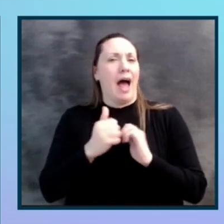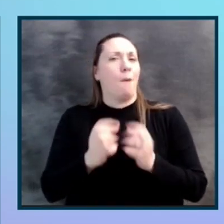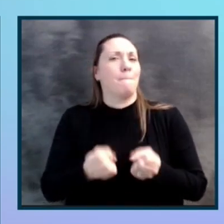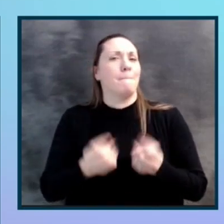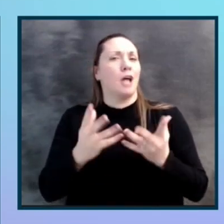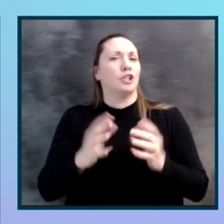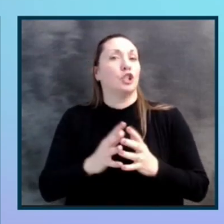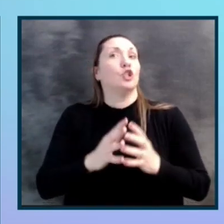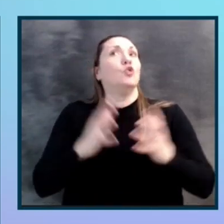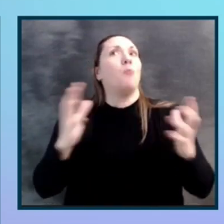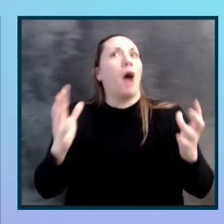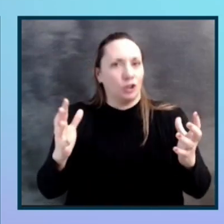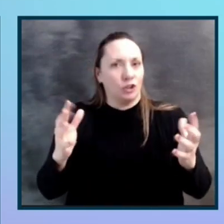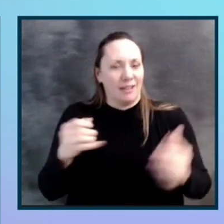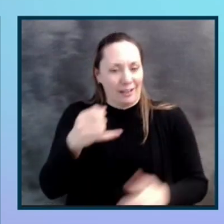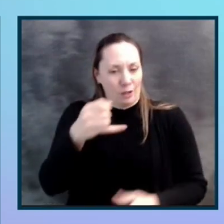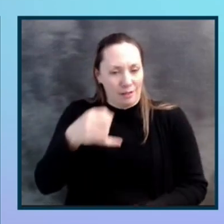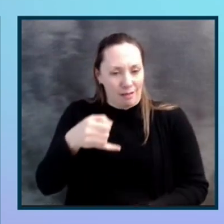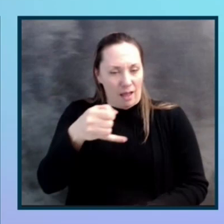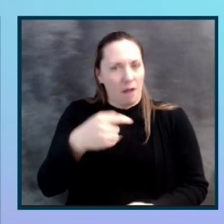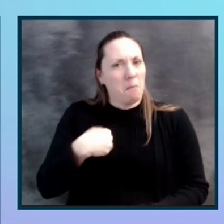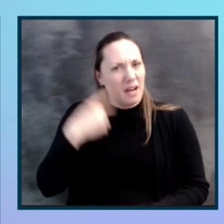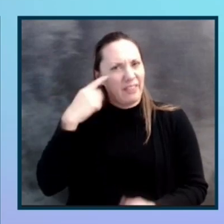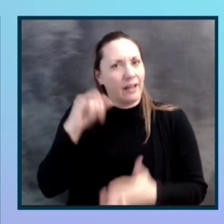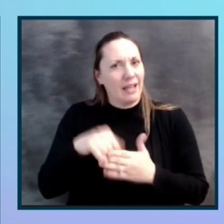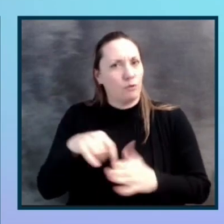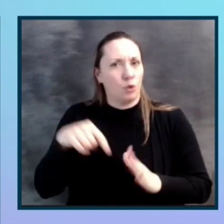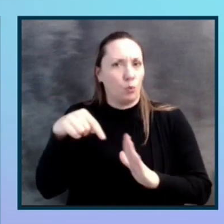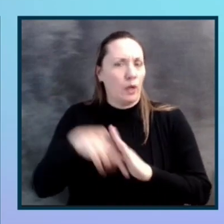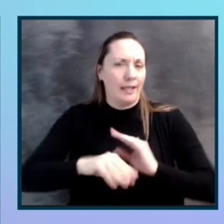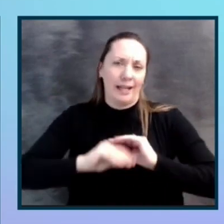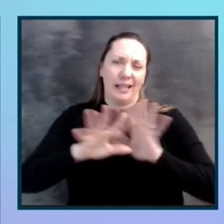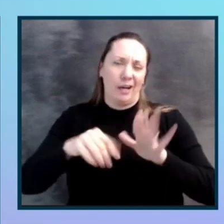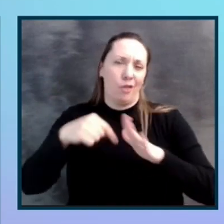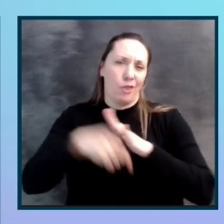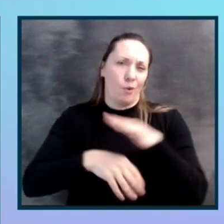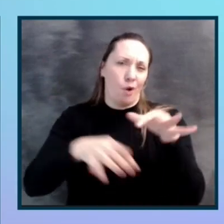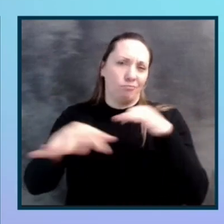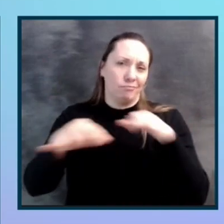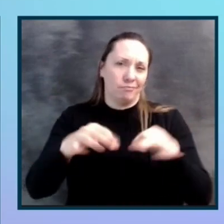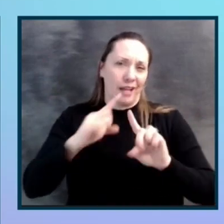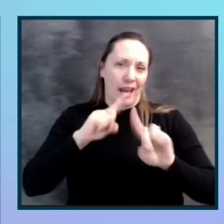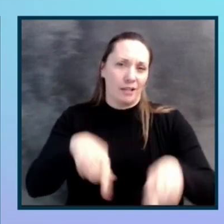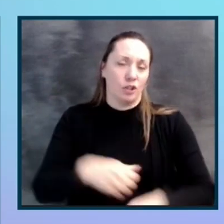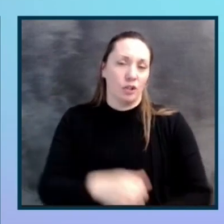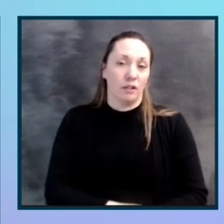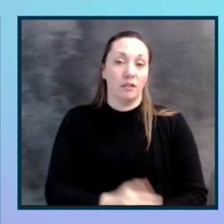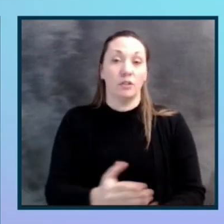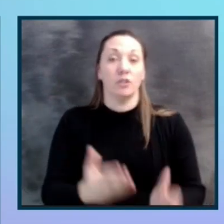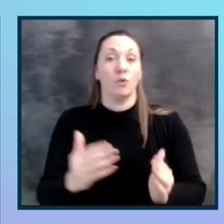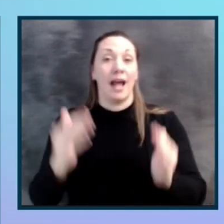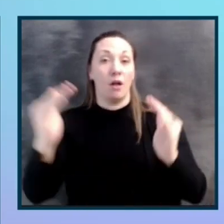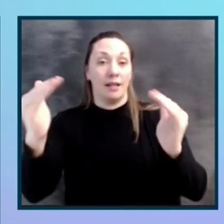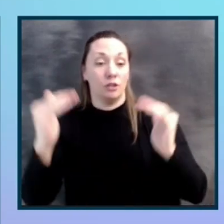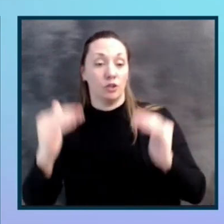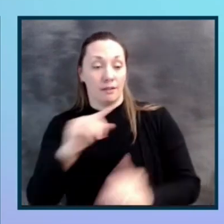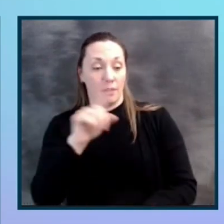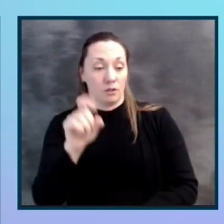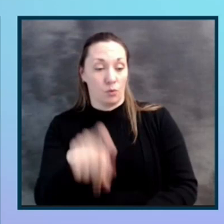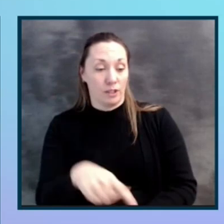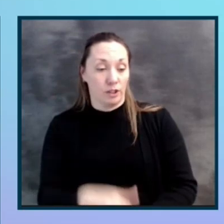think that was a really thorough answer to that. Let's jump to the next one